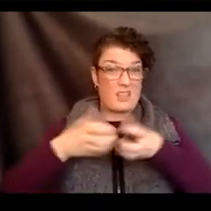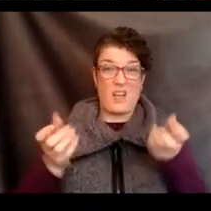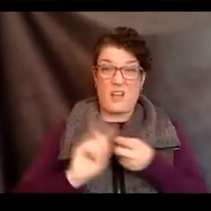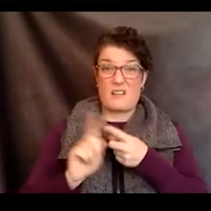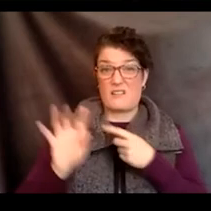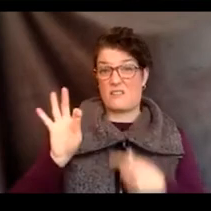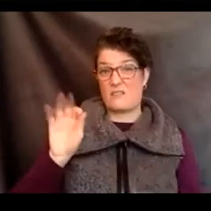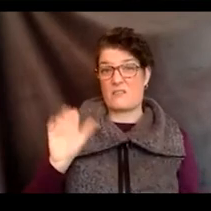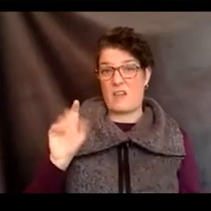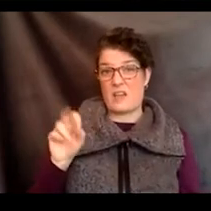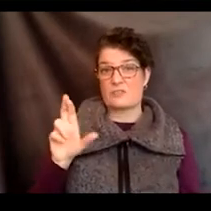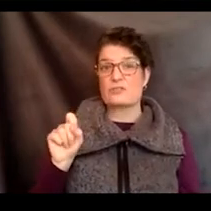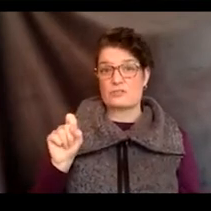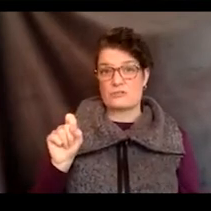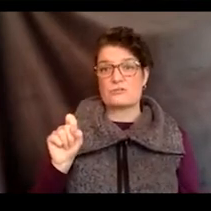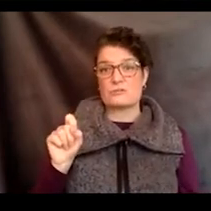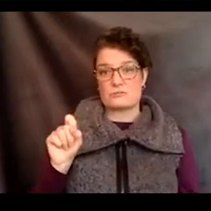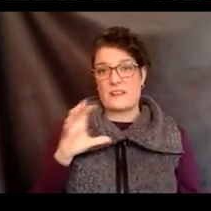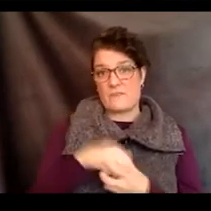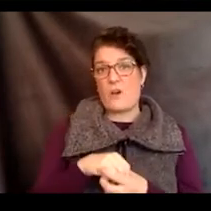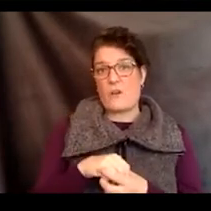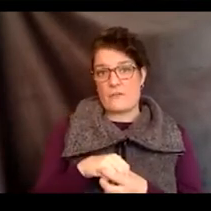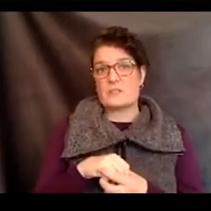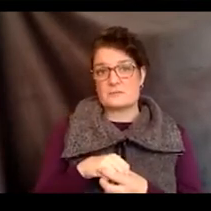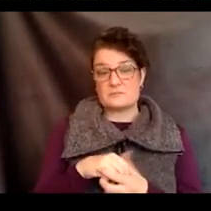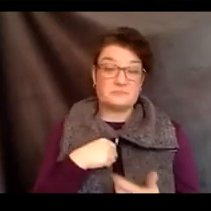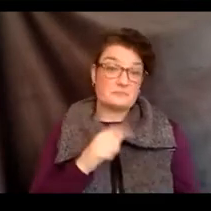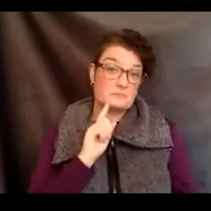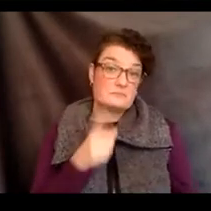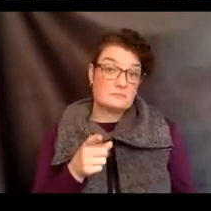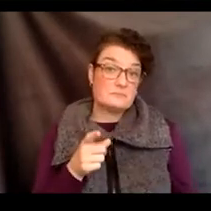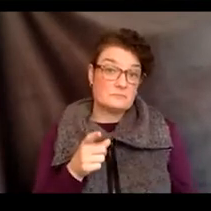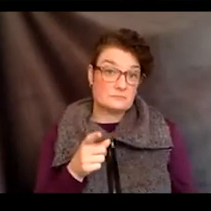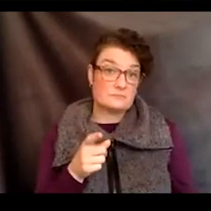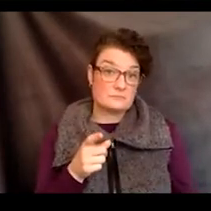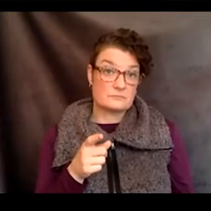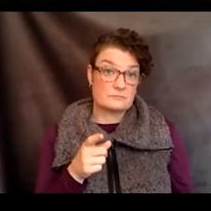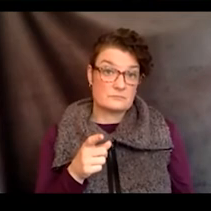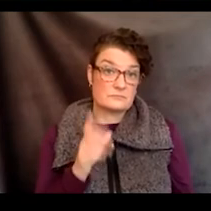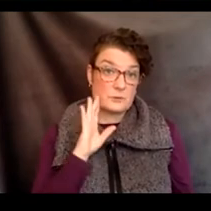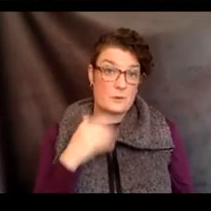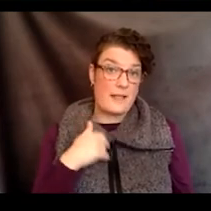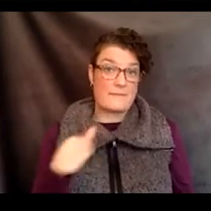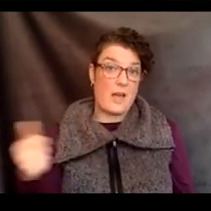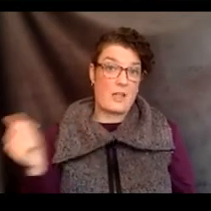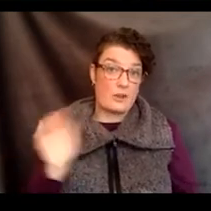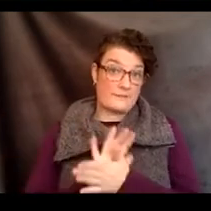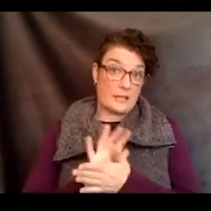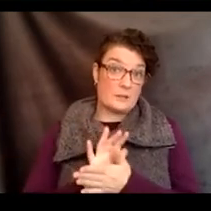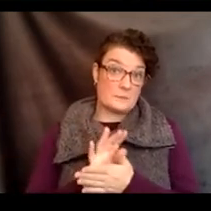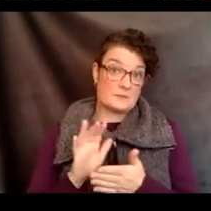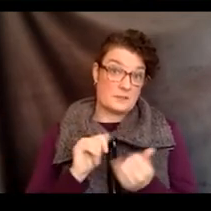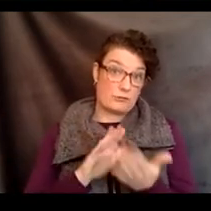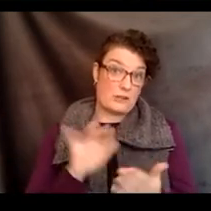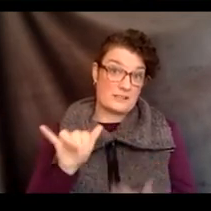are probably involved. And I'm sure there's going to be some other films that, you know, talk about that, you